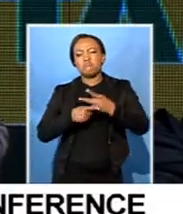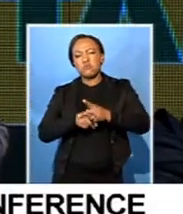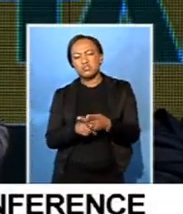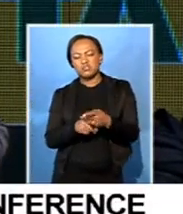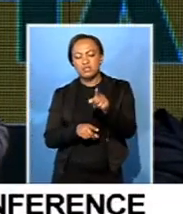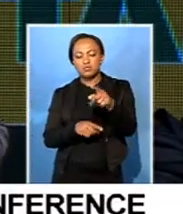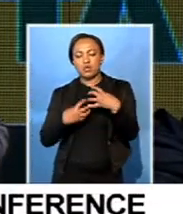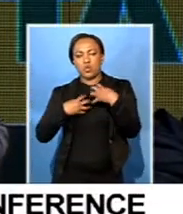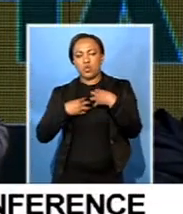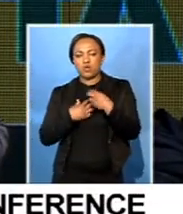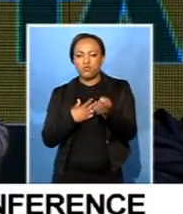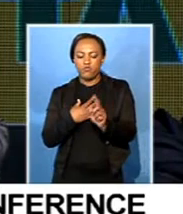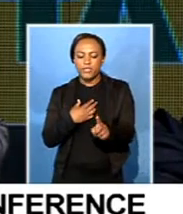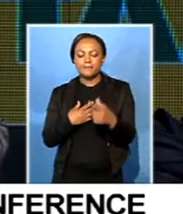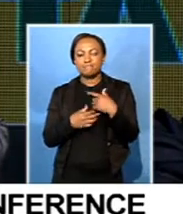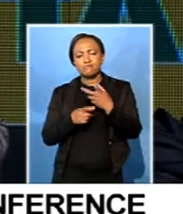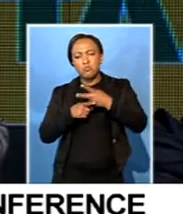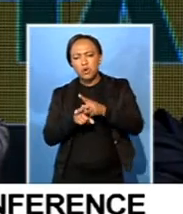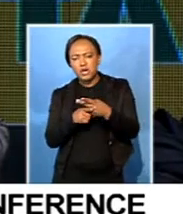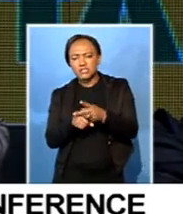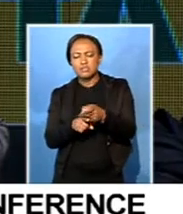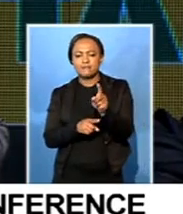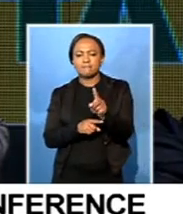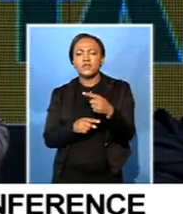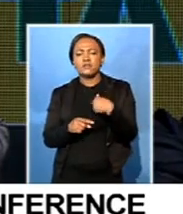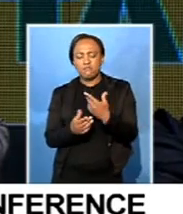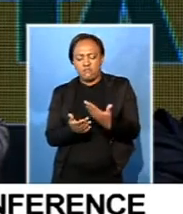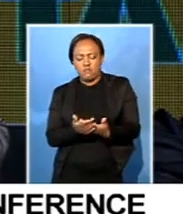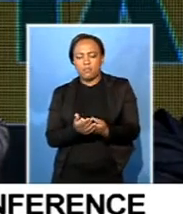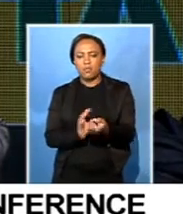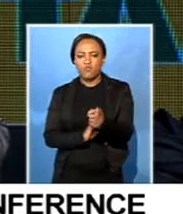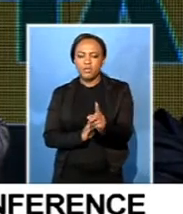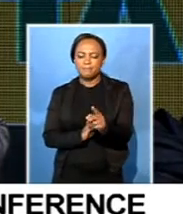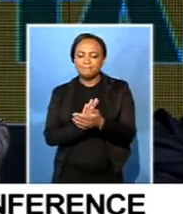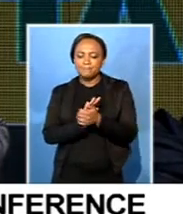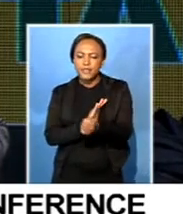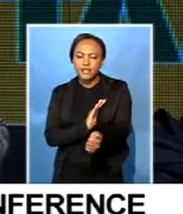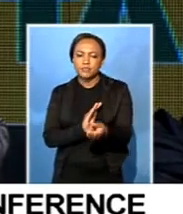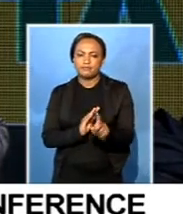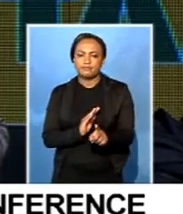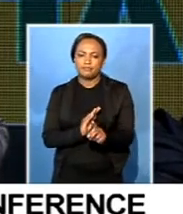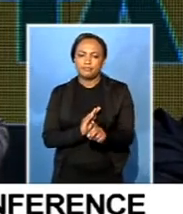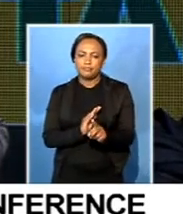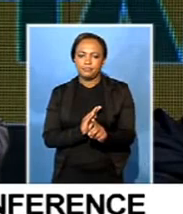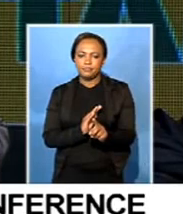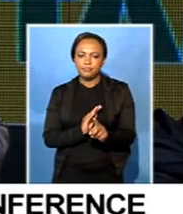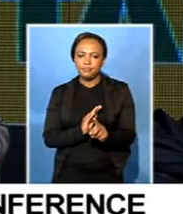productive of the means of production, and enabling the talents and